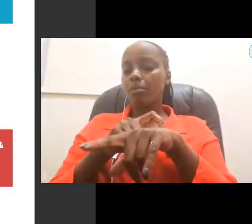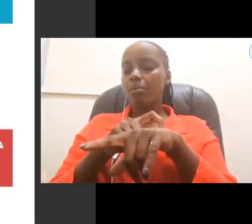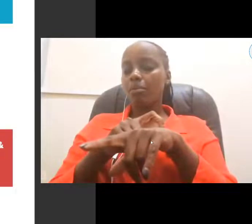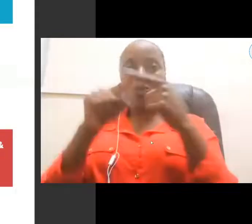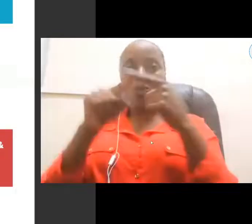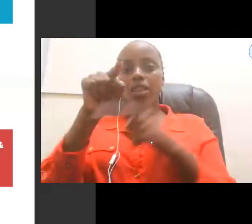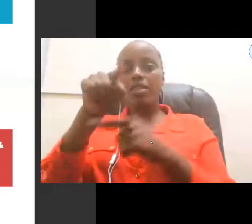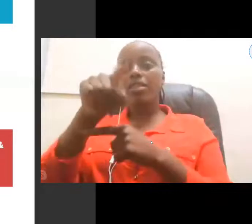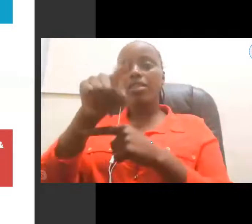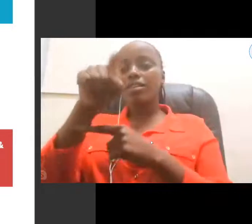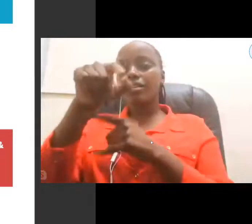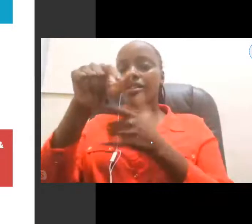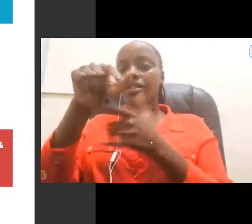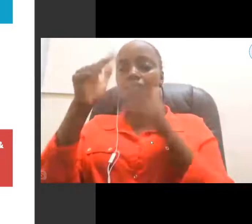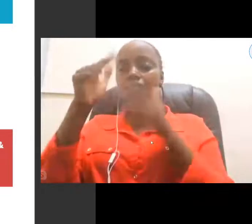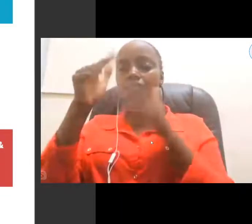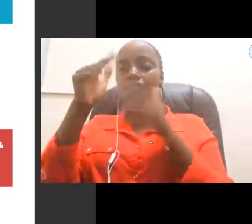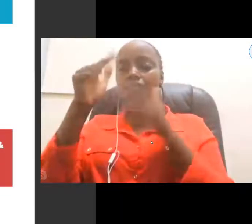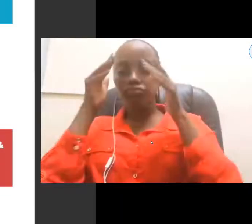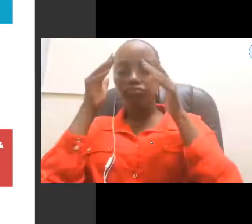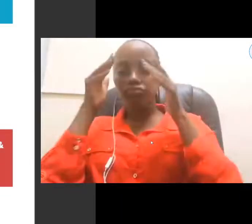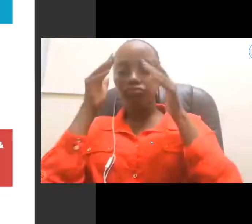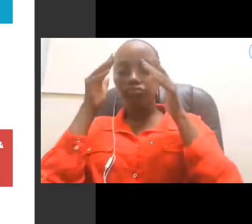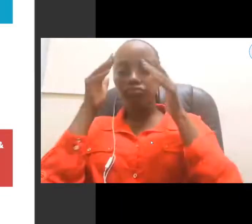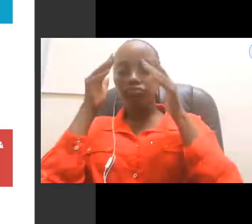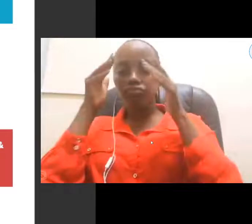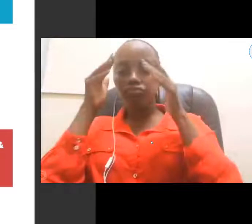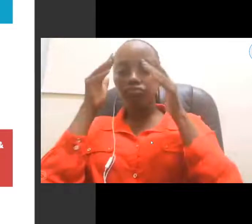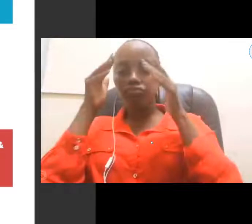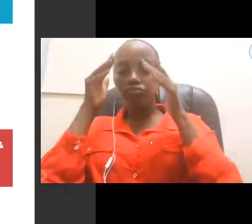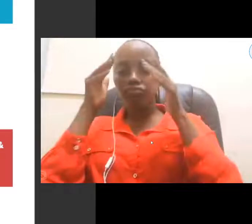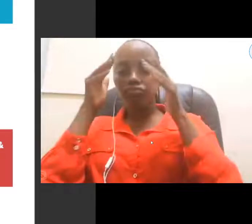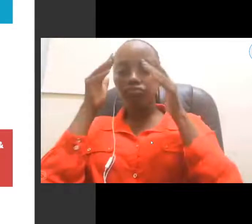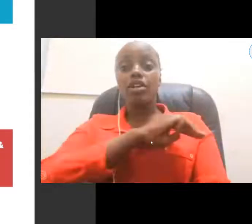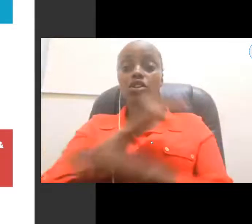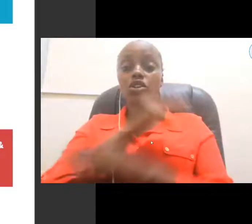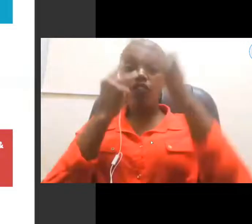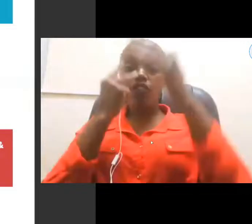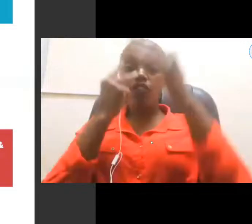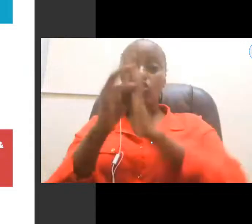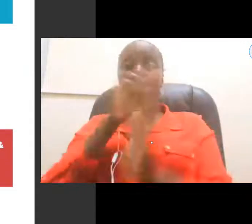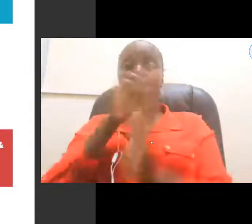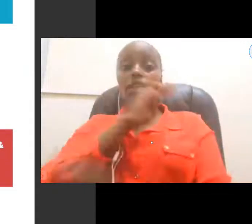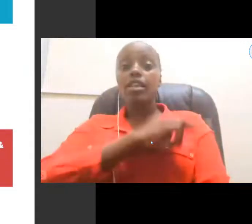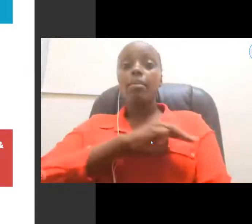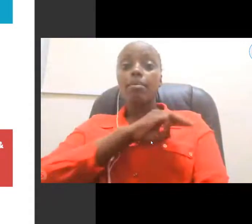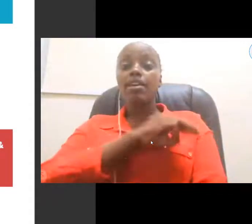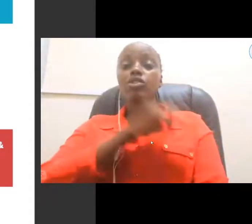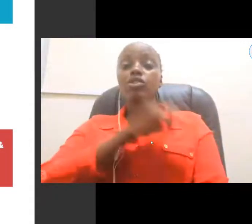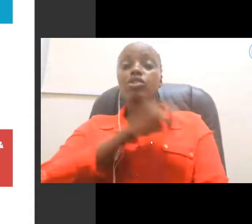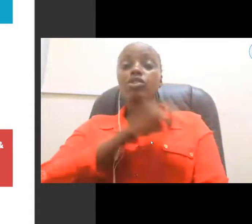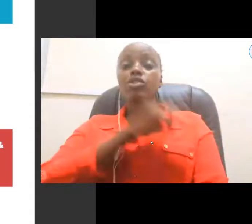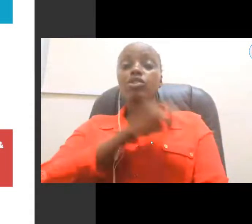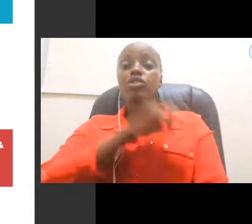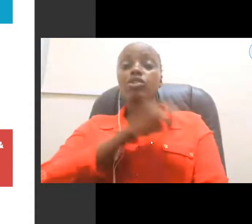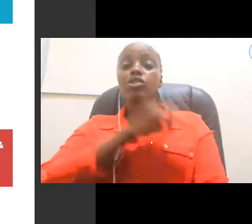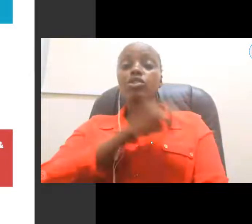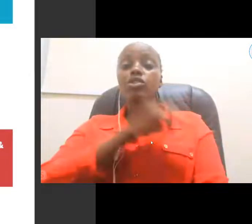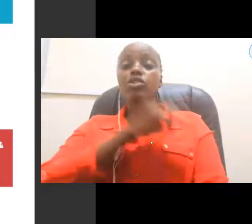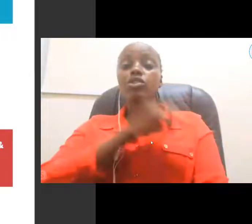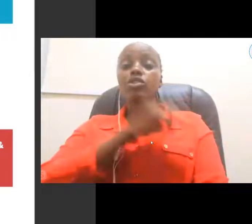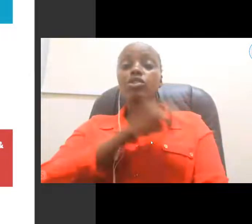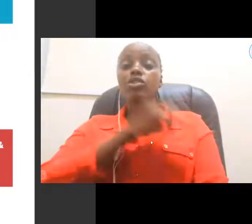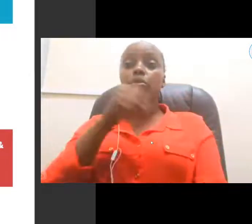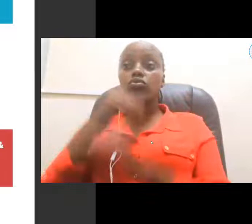process. After following this process, then we then collate all the input from all the regions, put it into the first